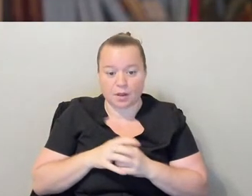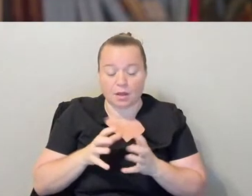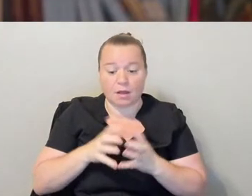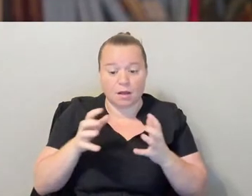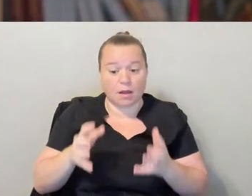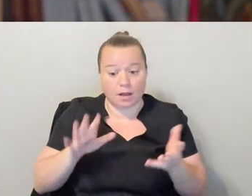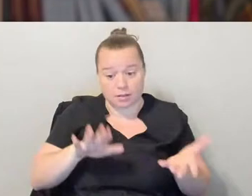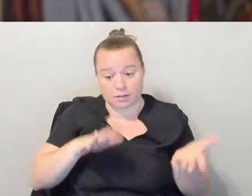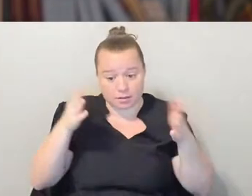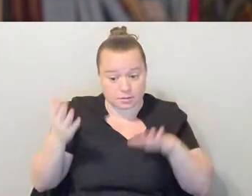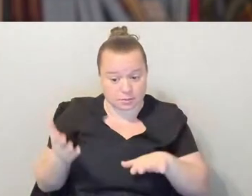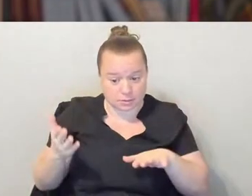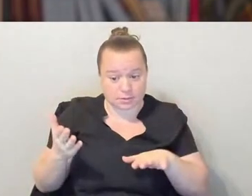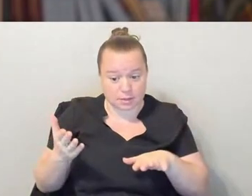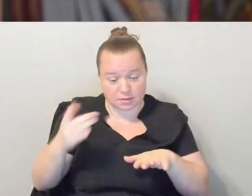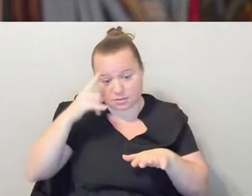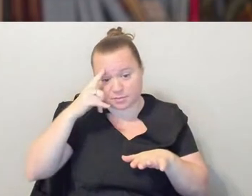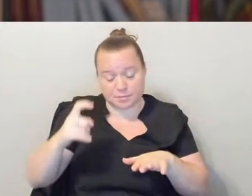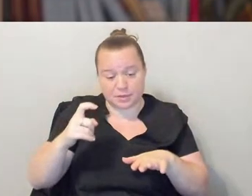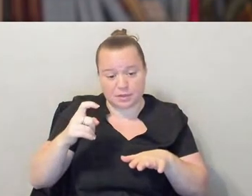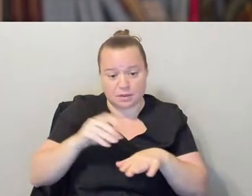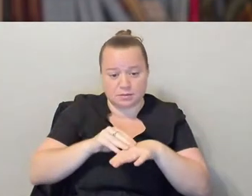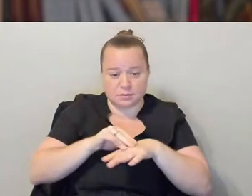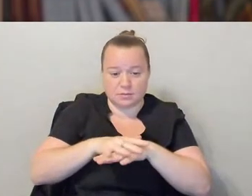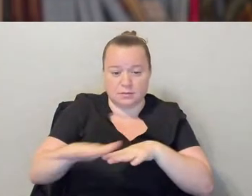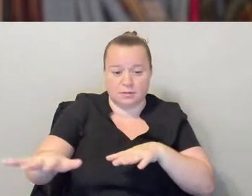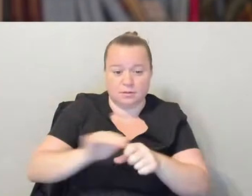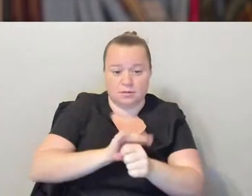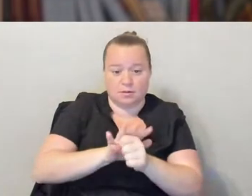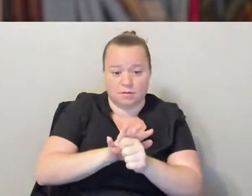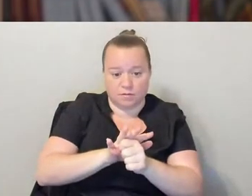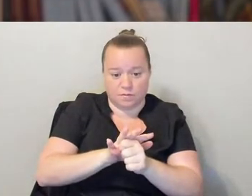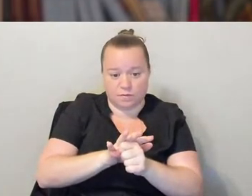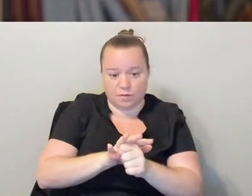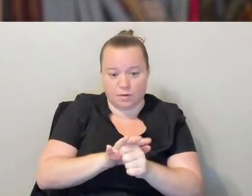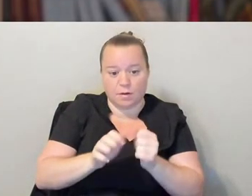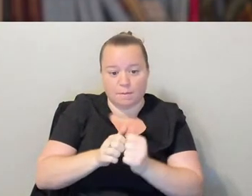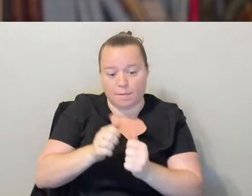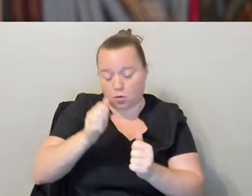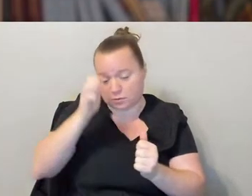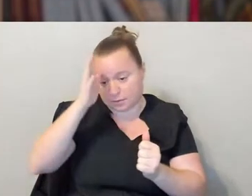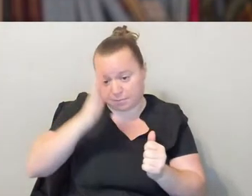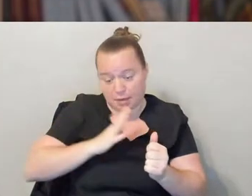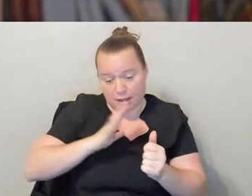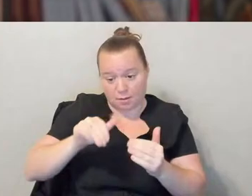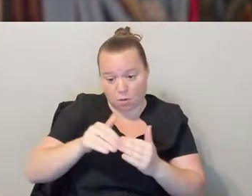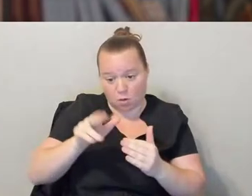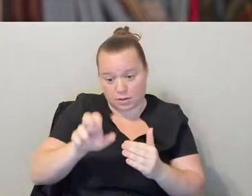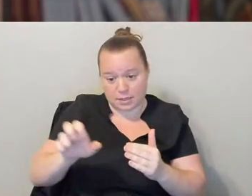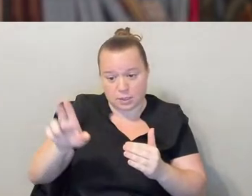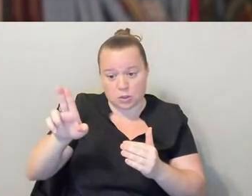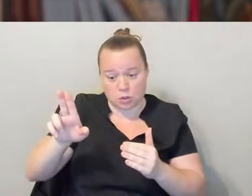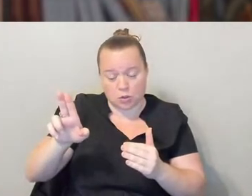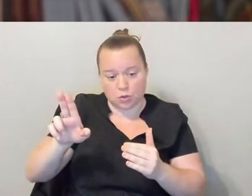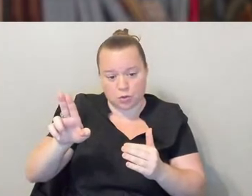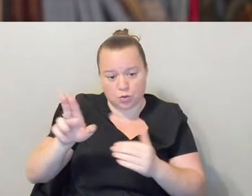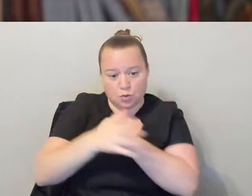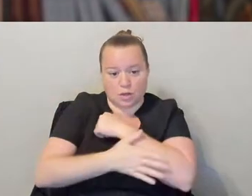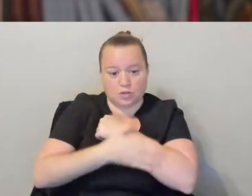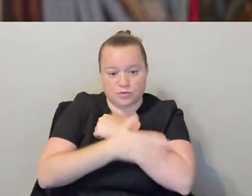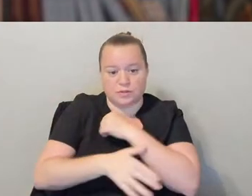the virus and higher excess mortality for men in most EU countries. Birth rates also dropped.